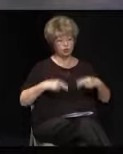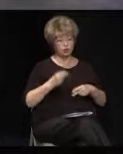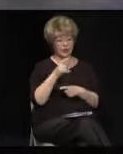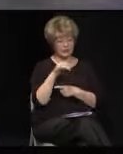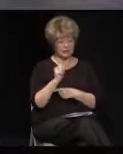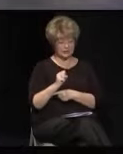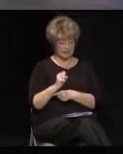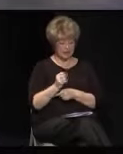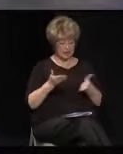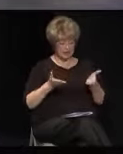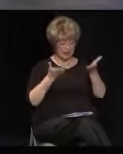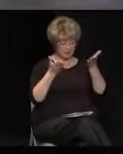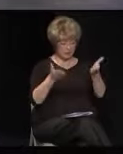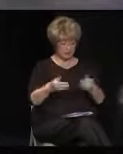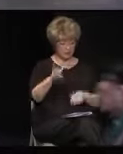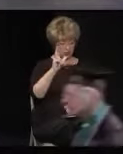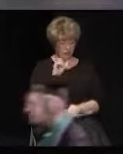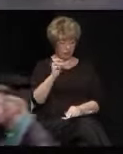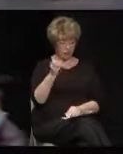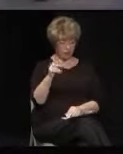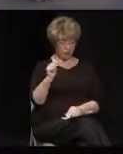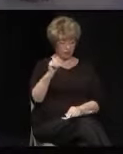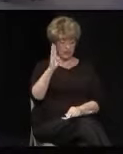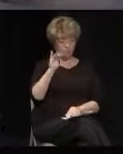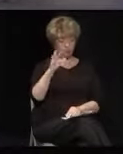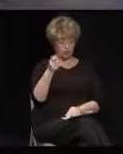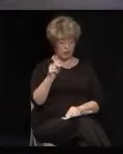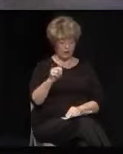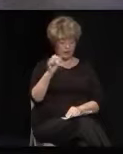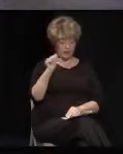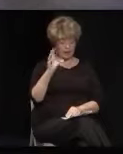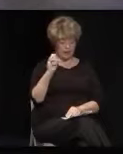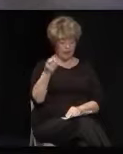Robert Brian Anderson, magna cum laude.